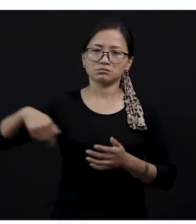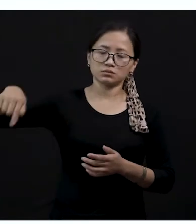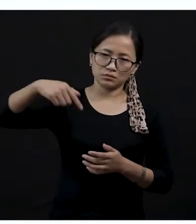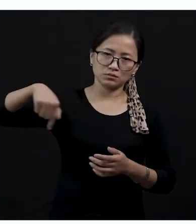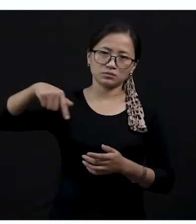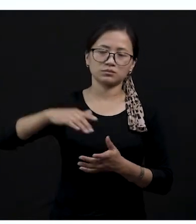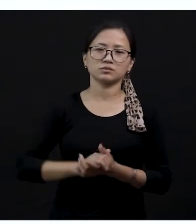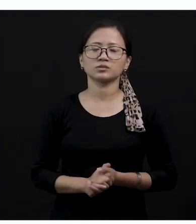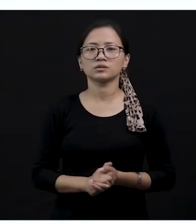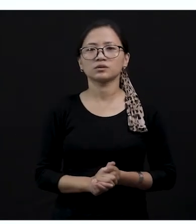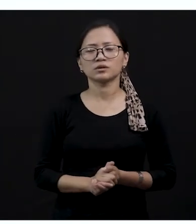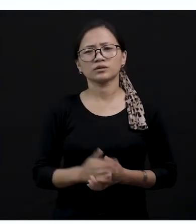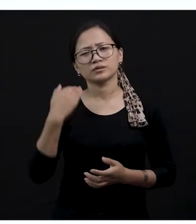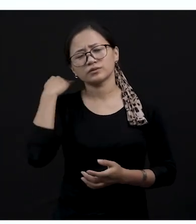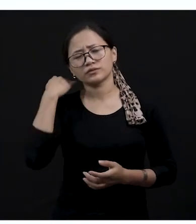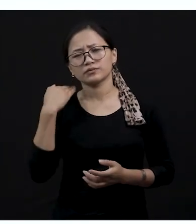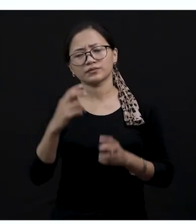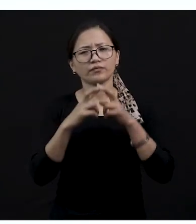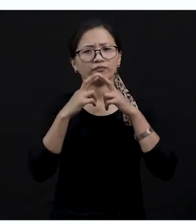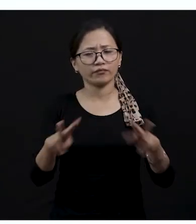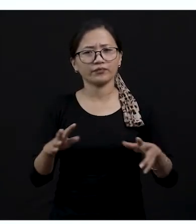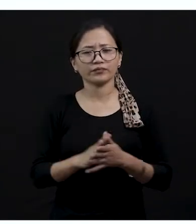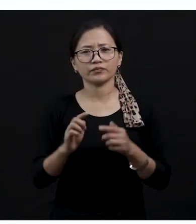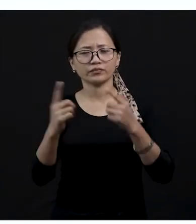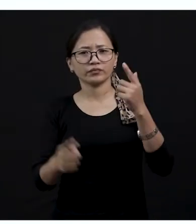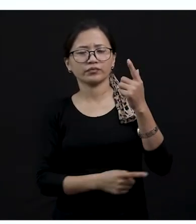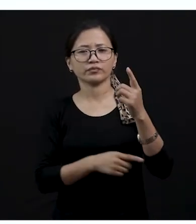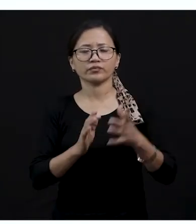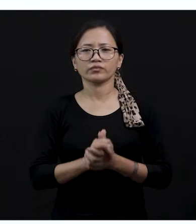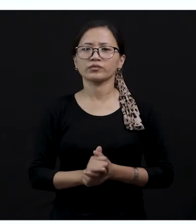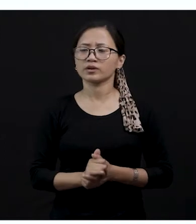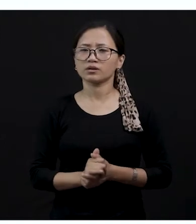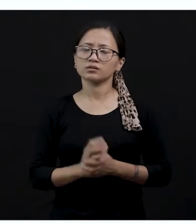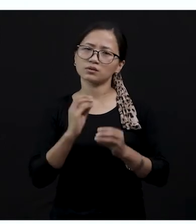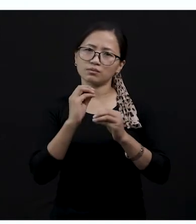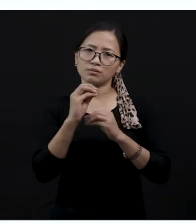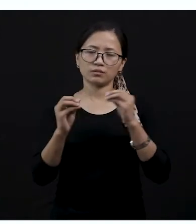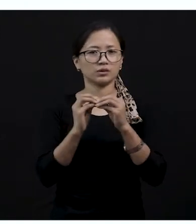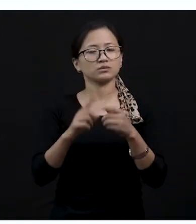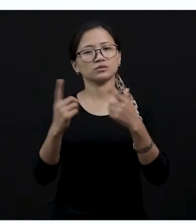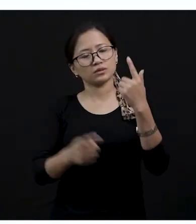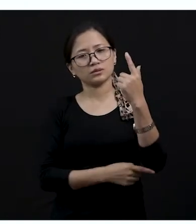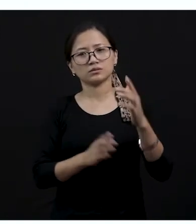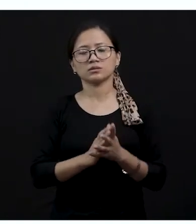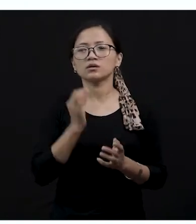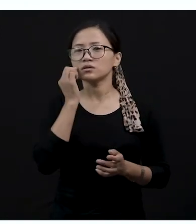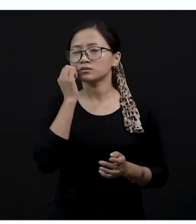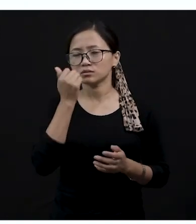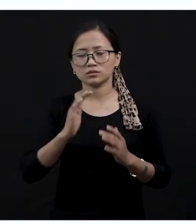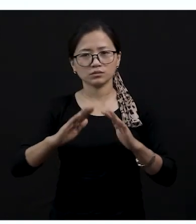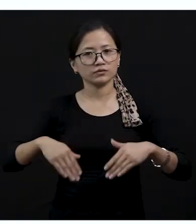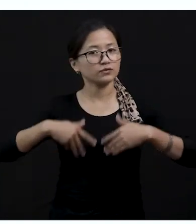the pond. The day was very boring, right? But at the end of the day, just about to end, Daddy fell. Okay, Daddy